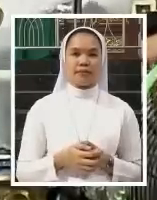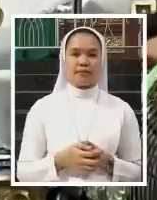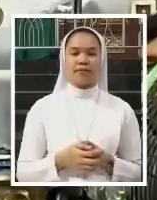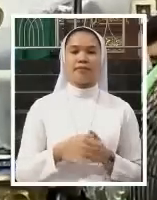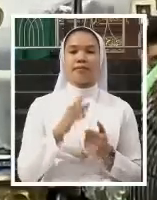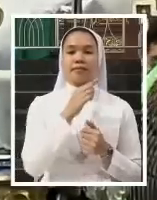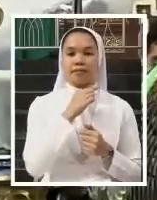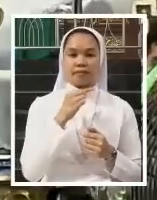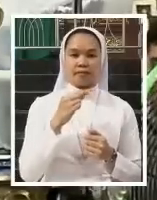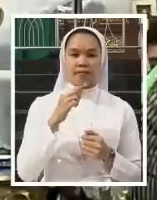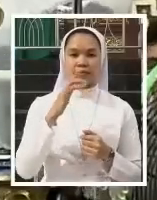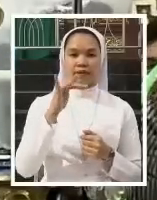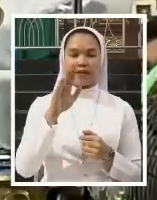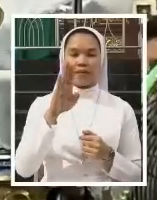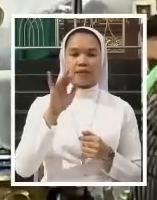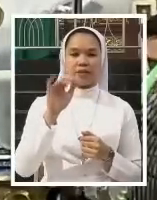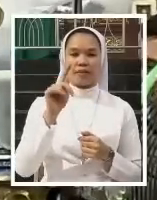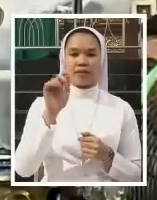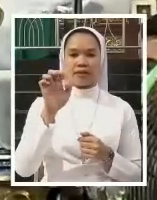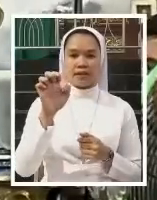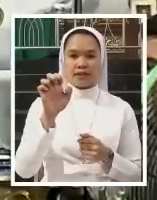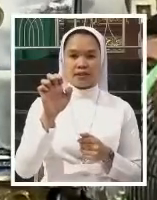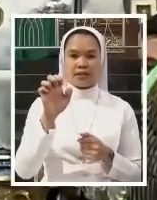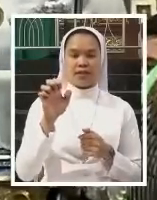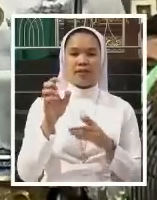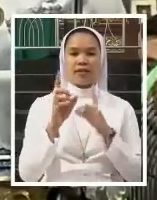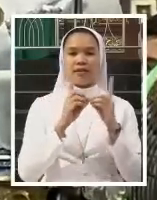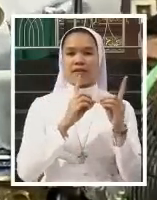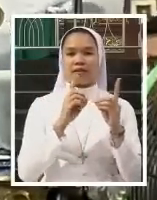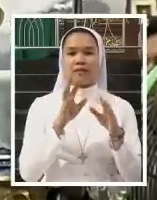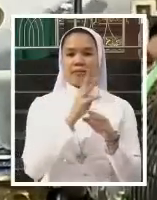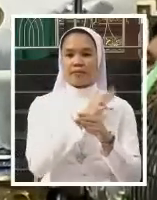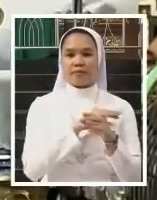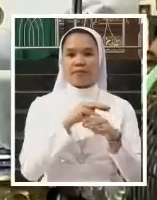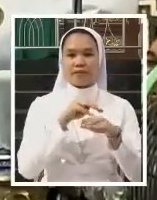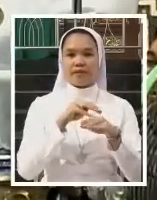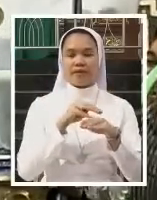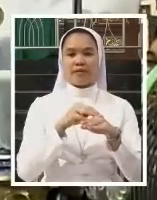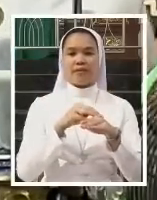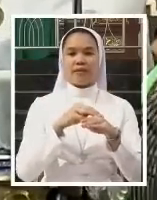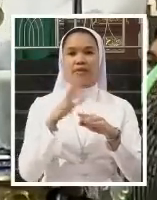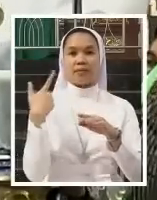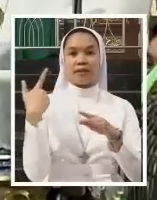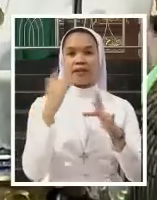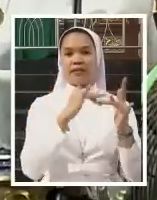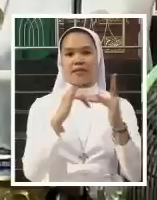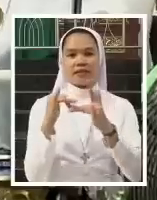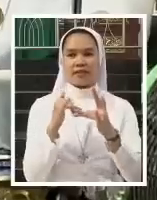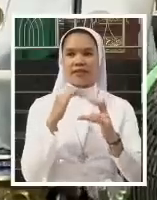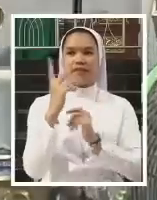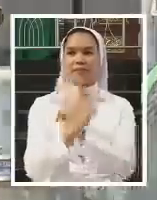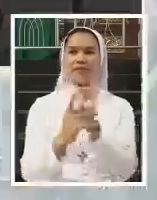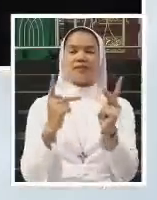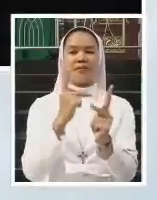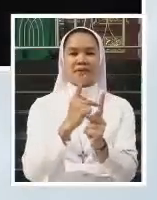And Father Ricardo Bismonte, Director, Ministry for Indigenous People.